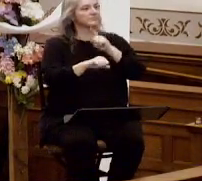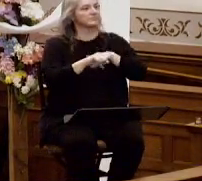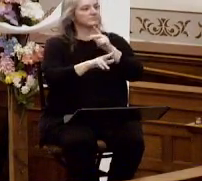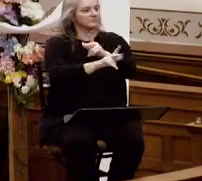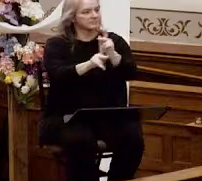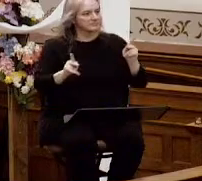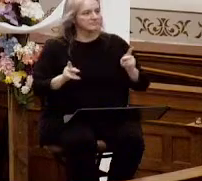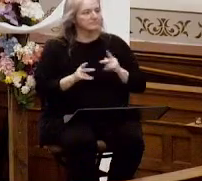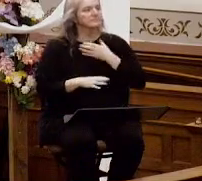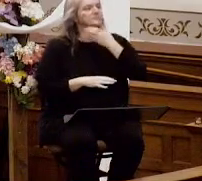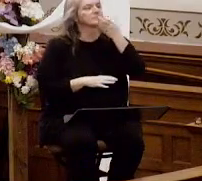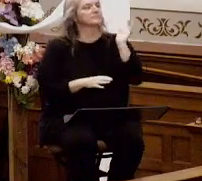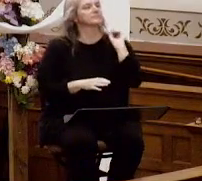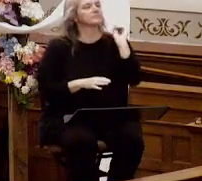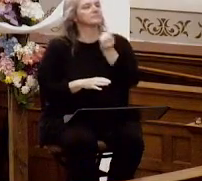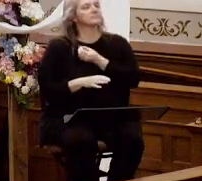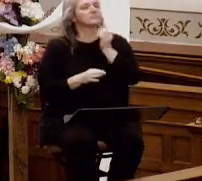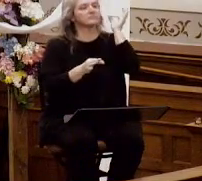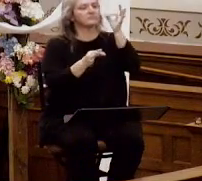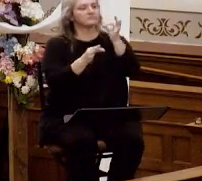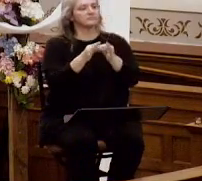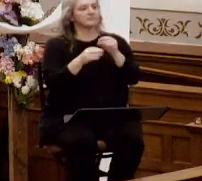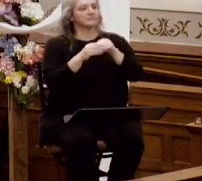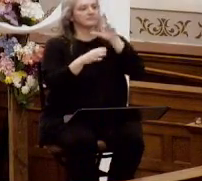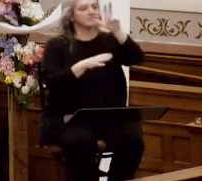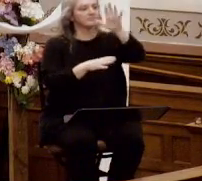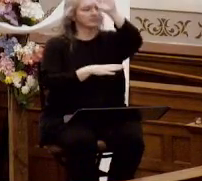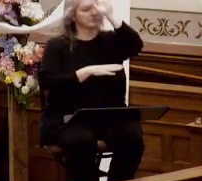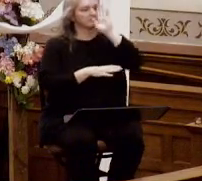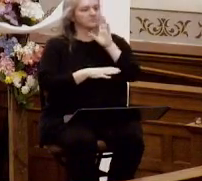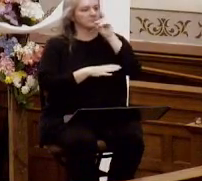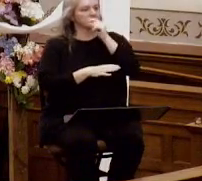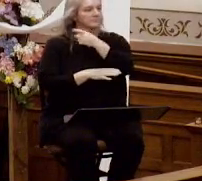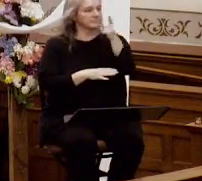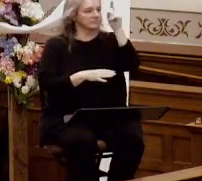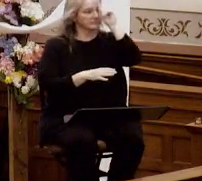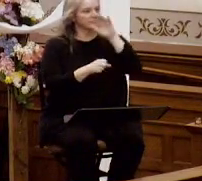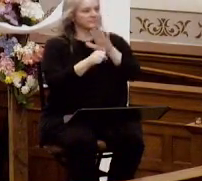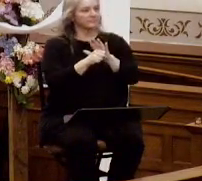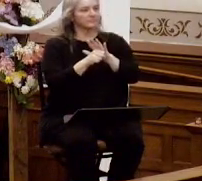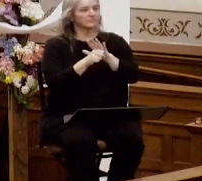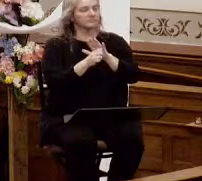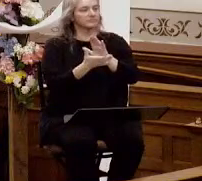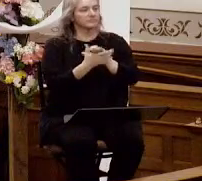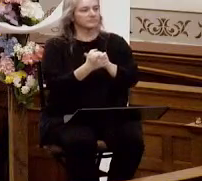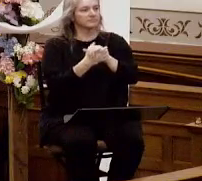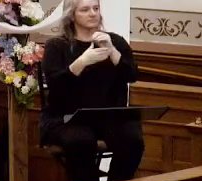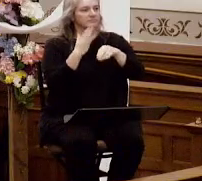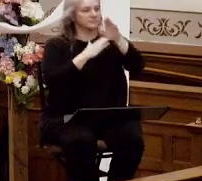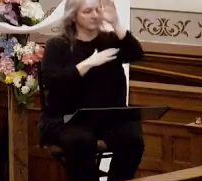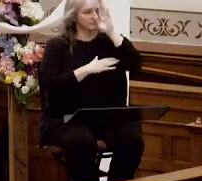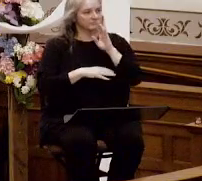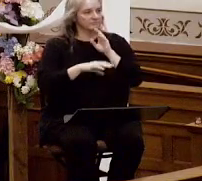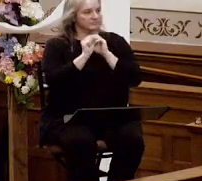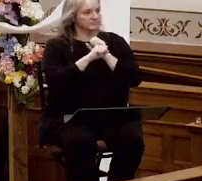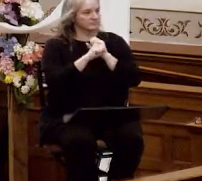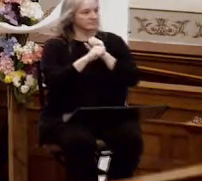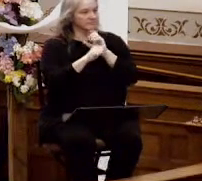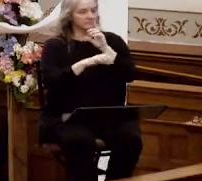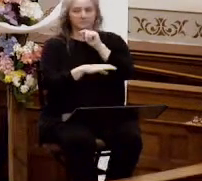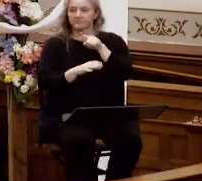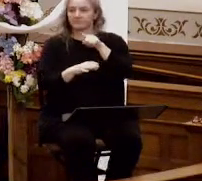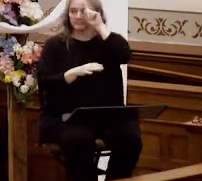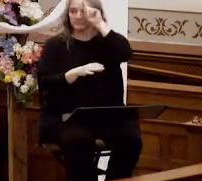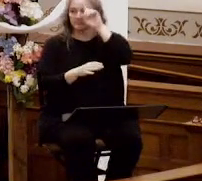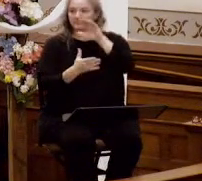in confessing our faith in the triune God. Do you believe in God? I believe in God. Do you believe in